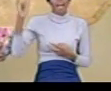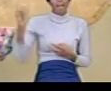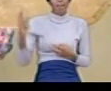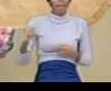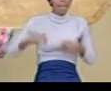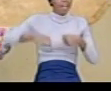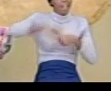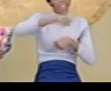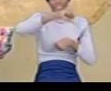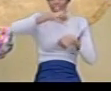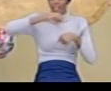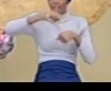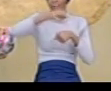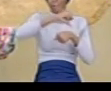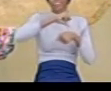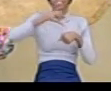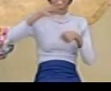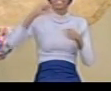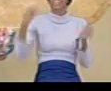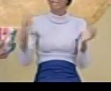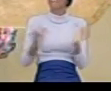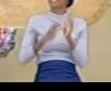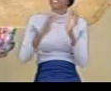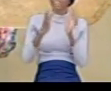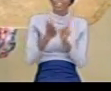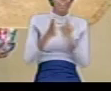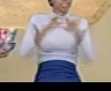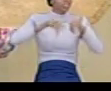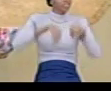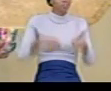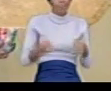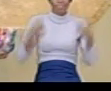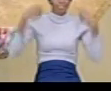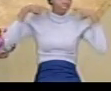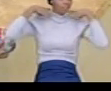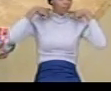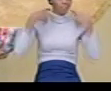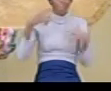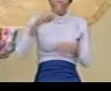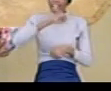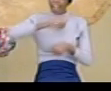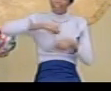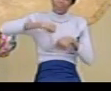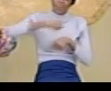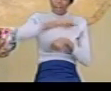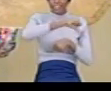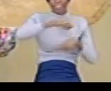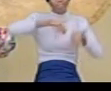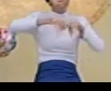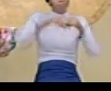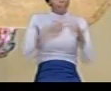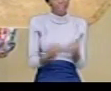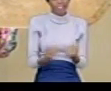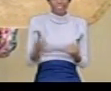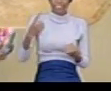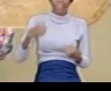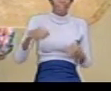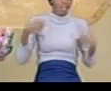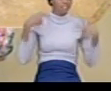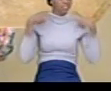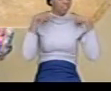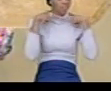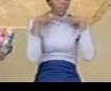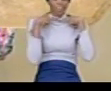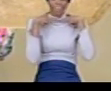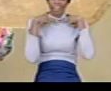yoke. By the anointing, Jesus breaks the yoke. Anointing breaks the